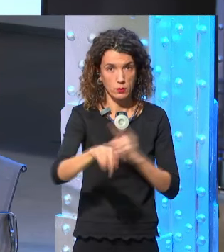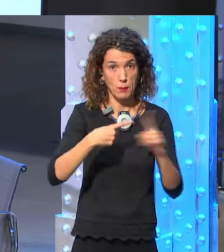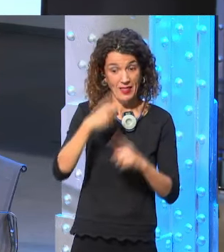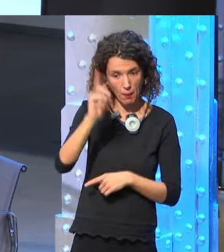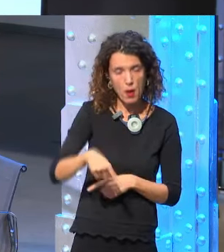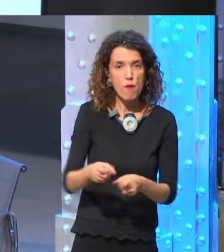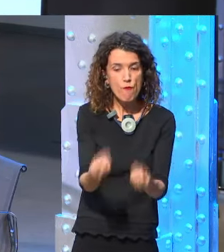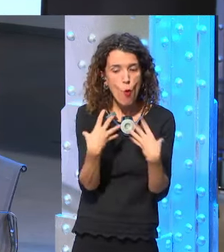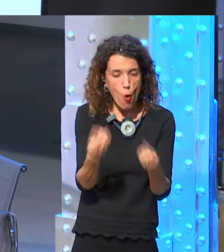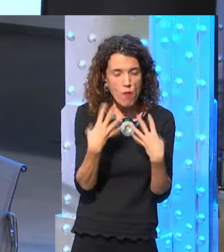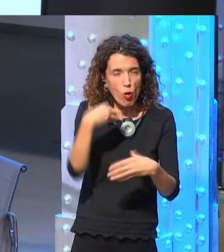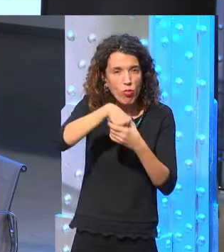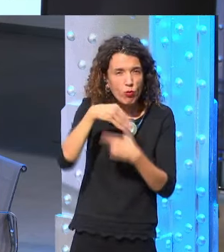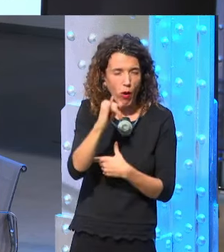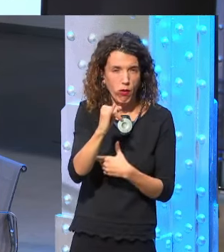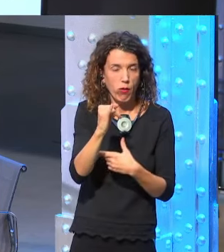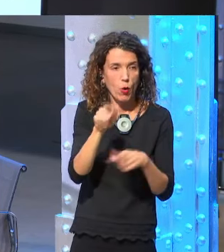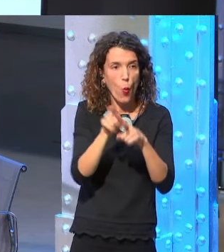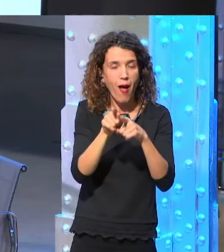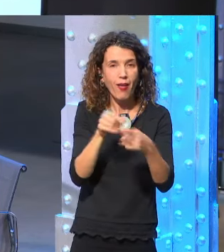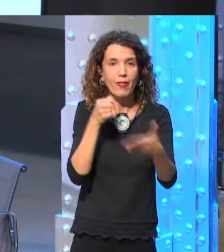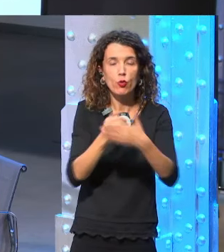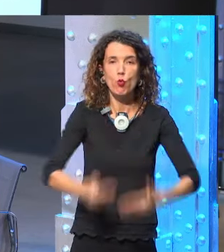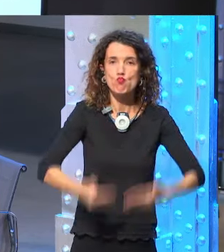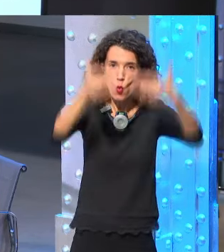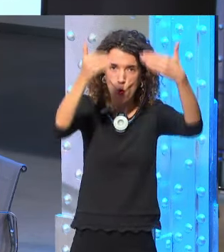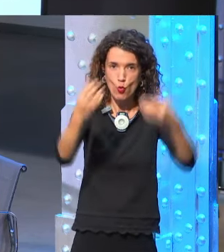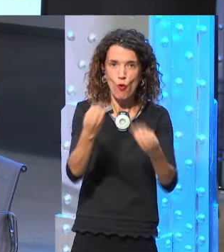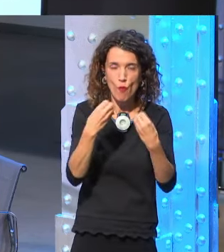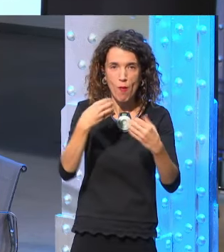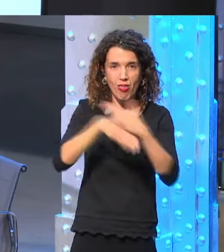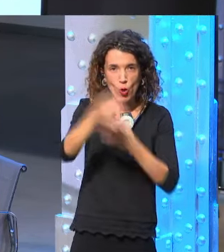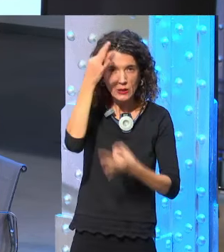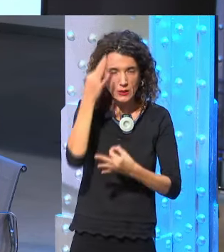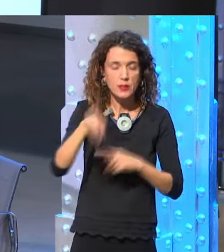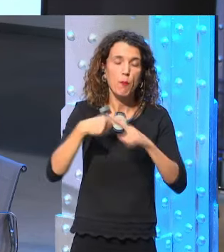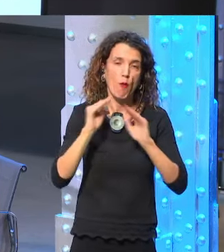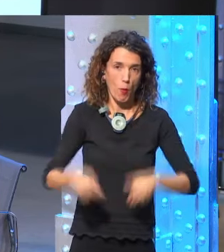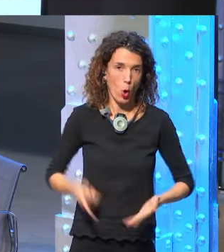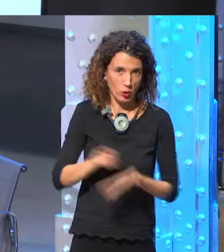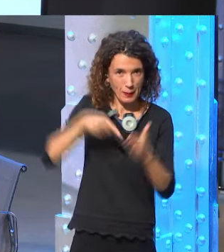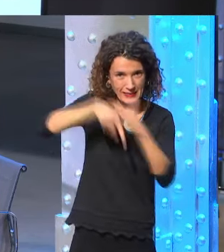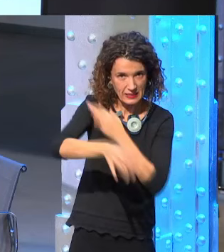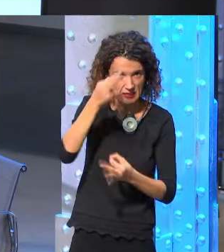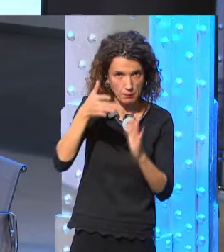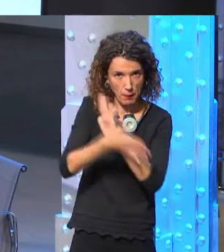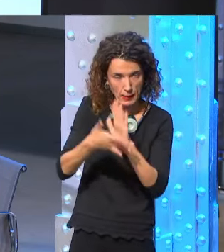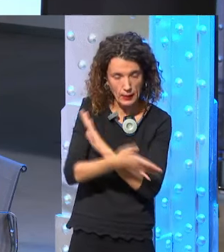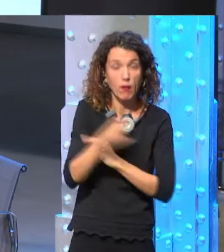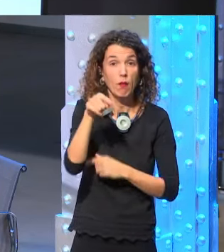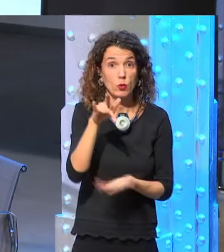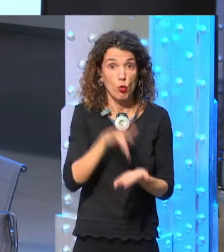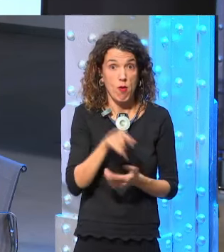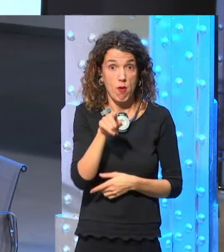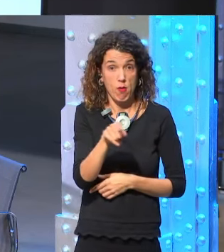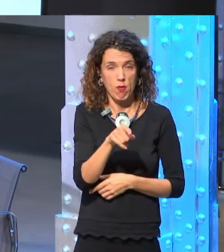this wall. And I'm going to come to that topic later on. In this case, this is about the acoustic performance of this space. So the way